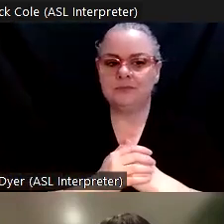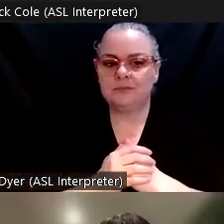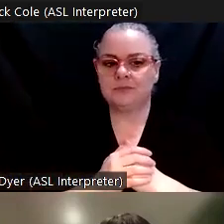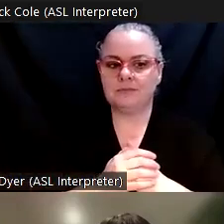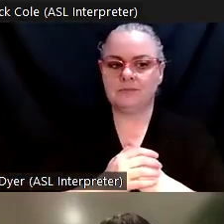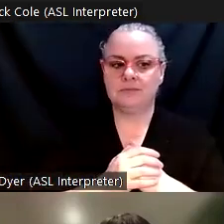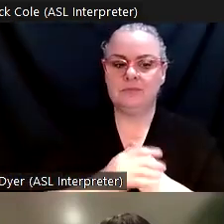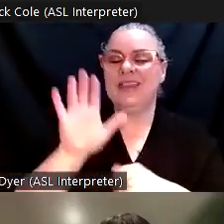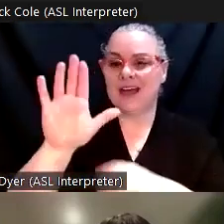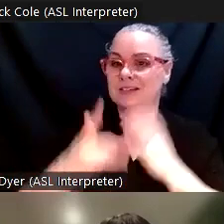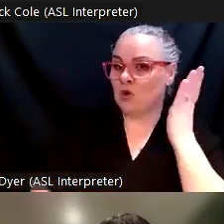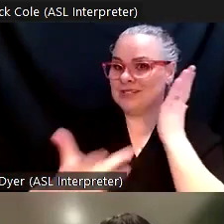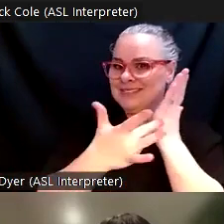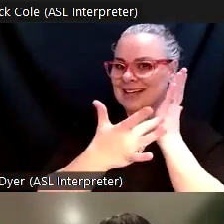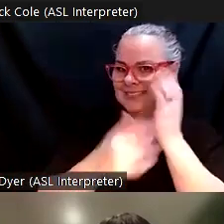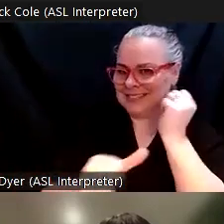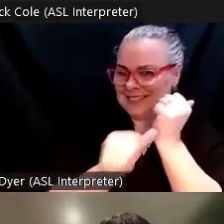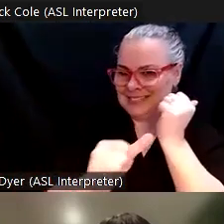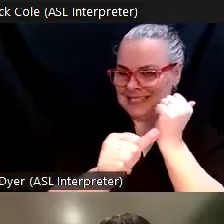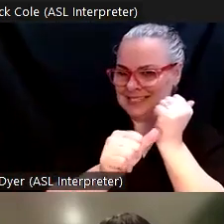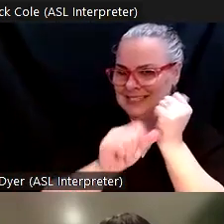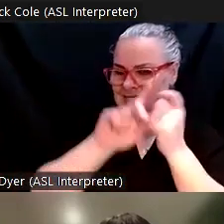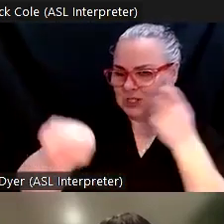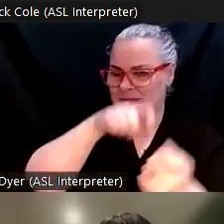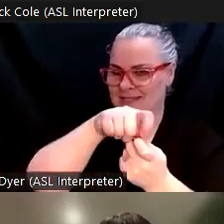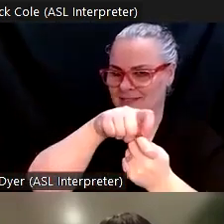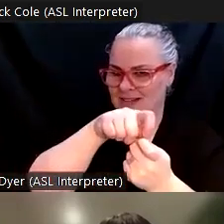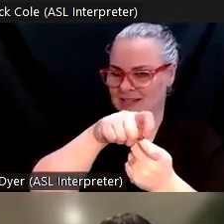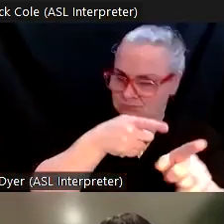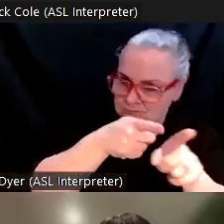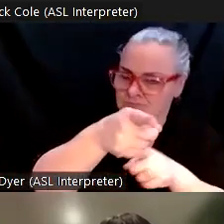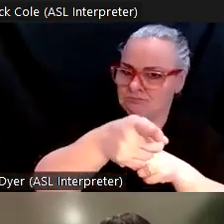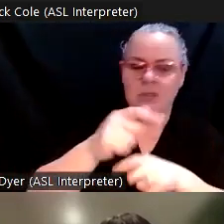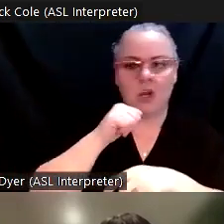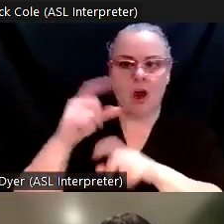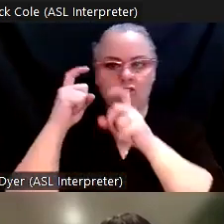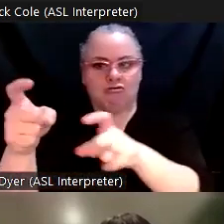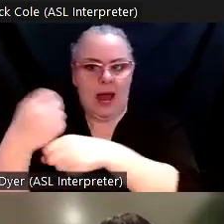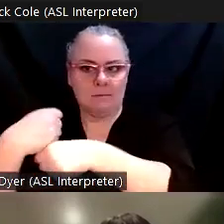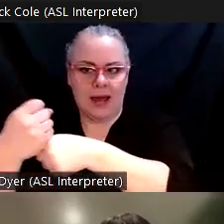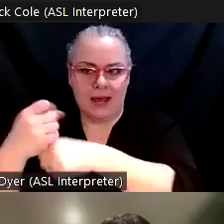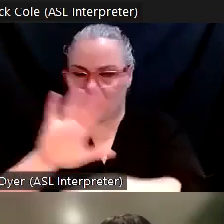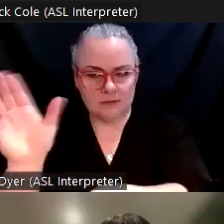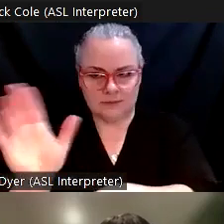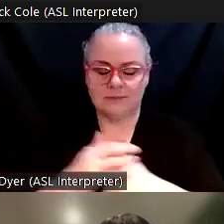for technical assistance, specifically, not grant making. That's